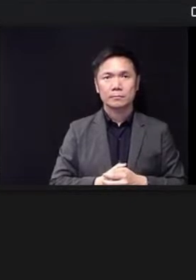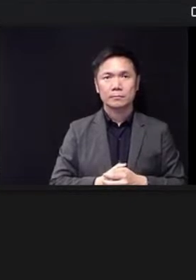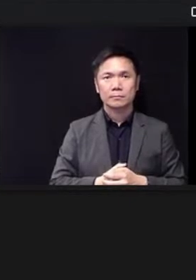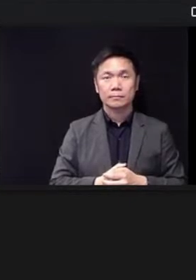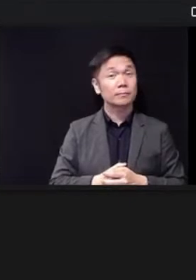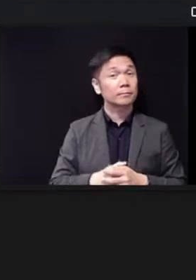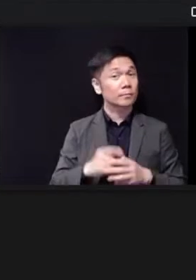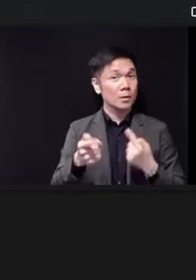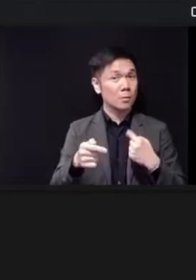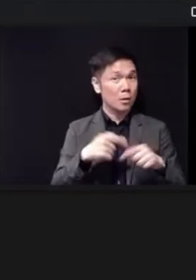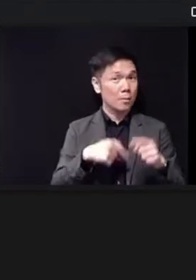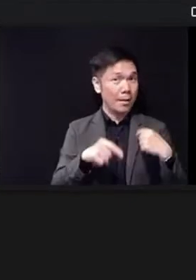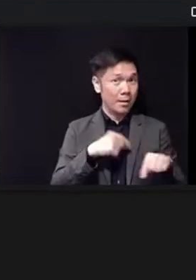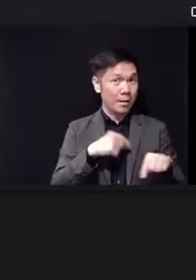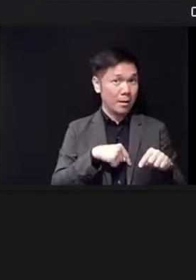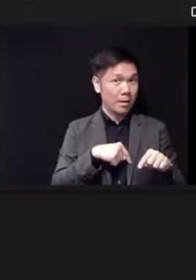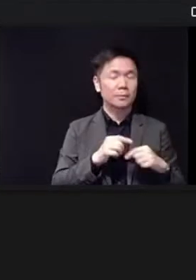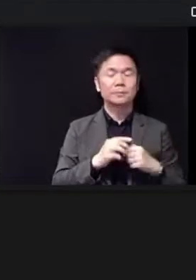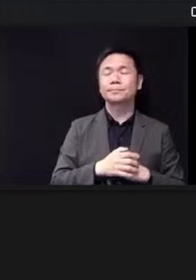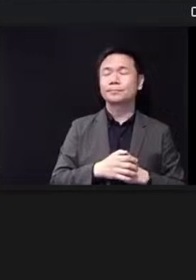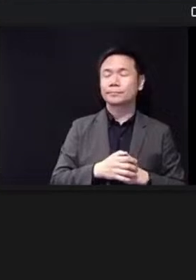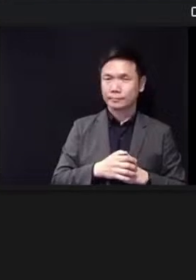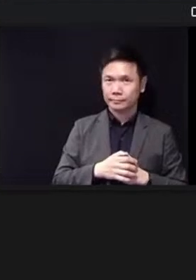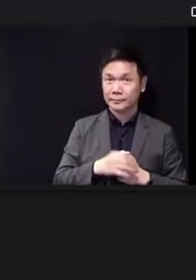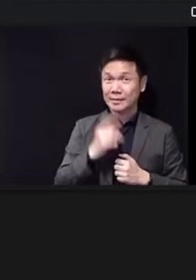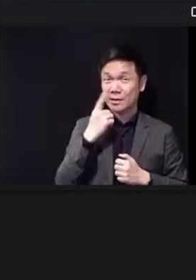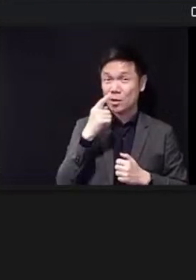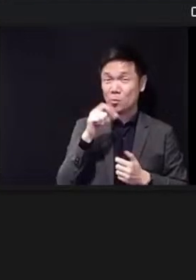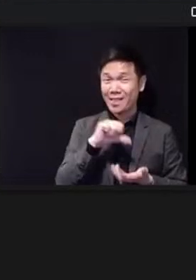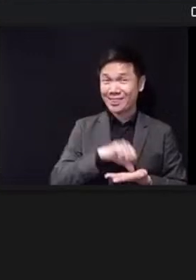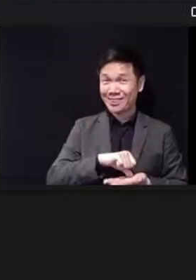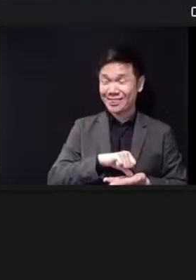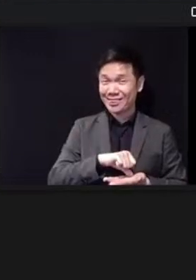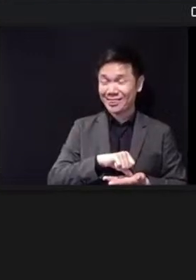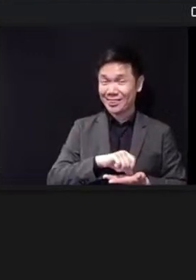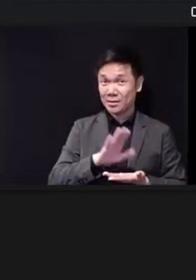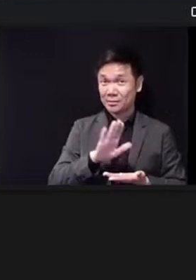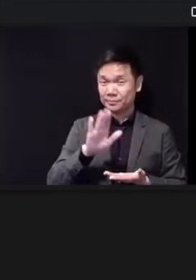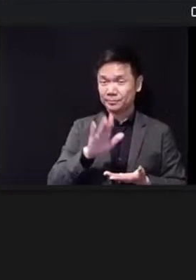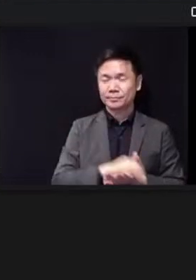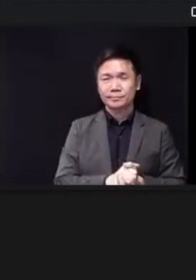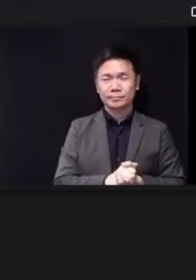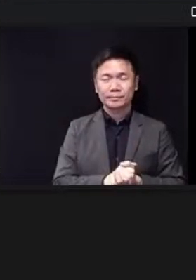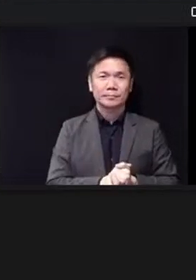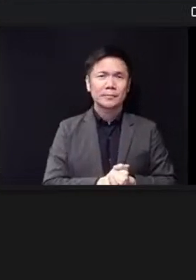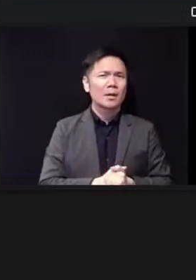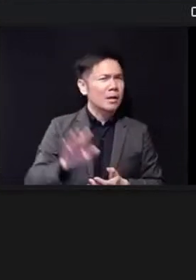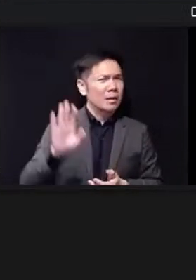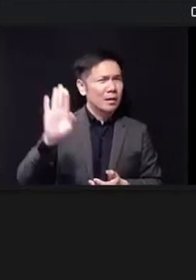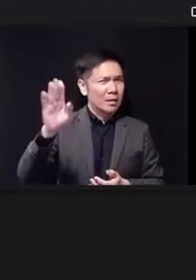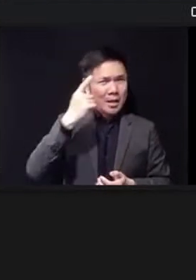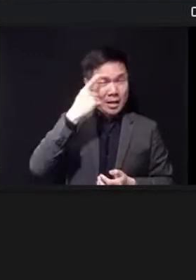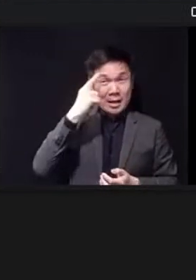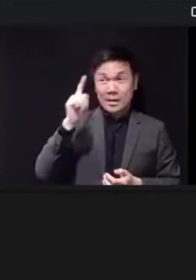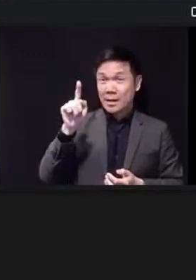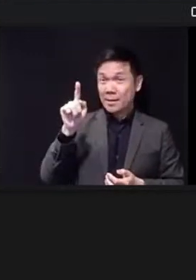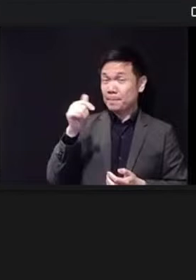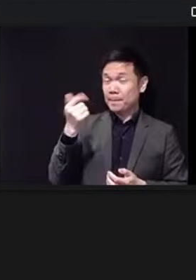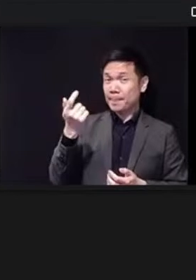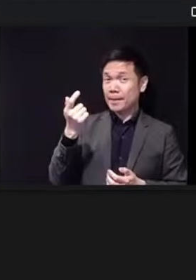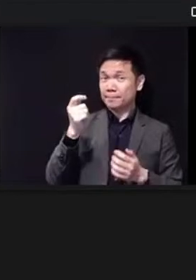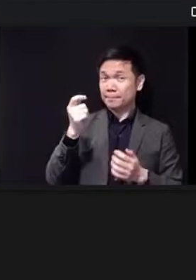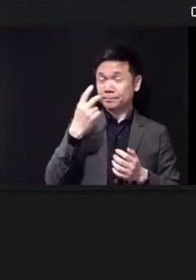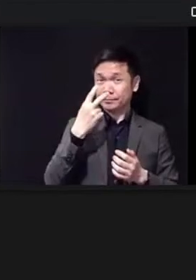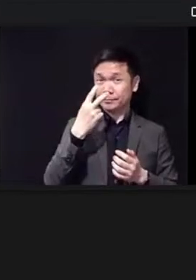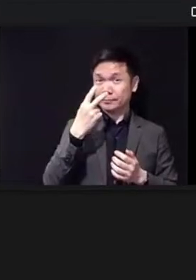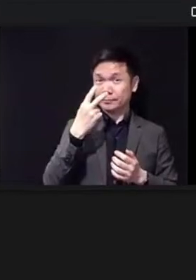May I go back to the distinguished delegate from Iran? Thank you, Madam Chair. I have sent it to the capital and